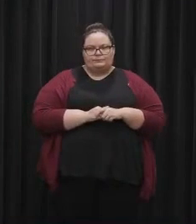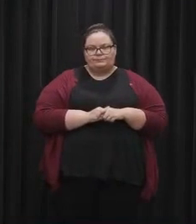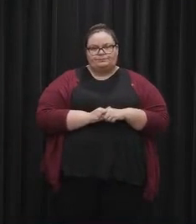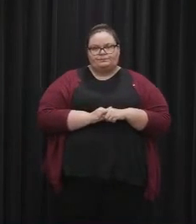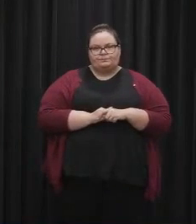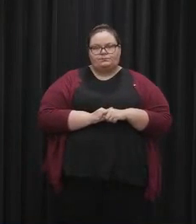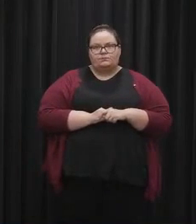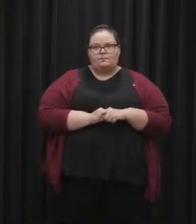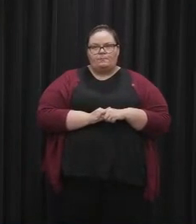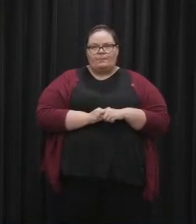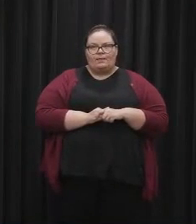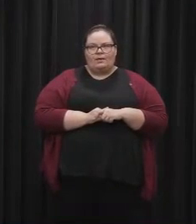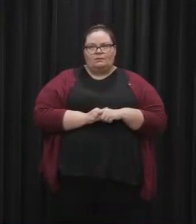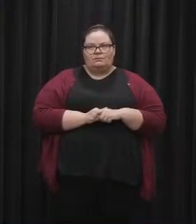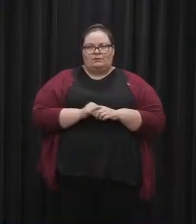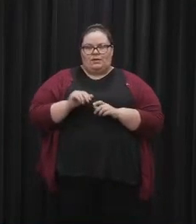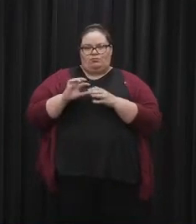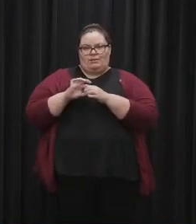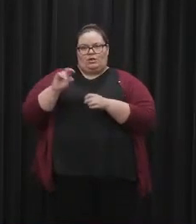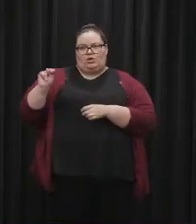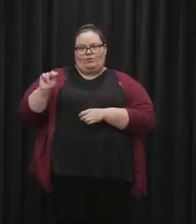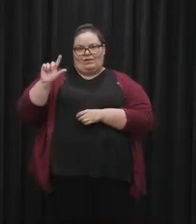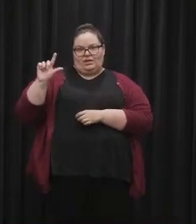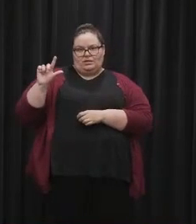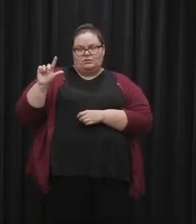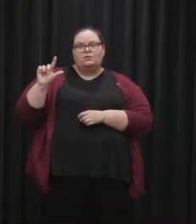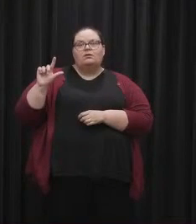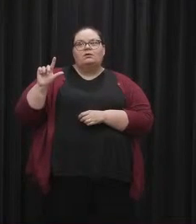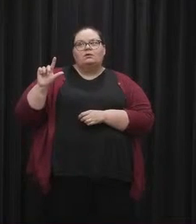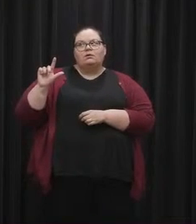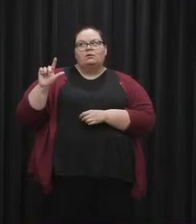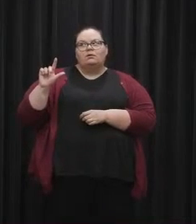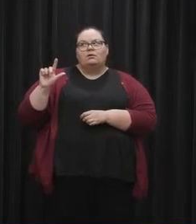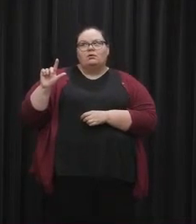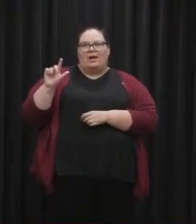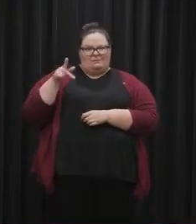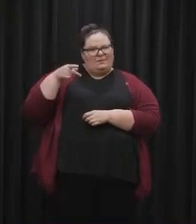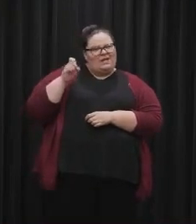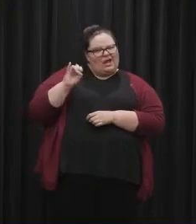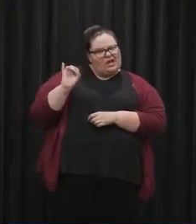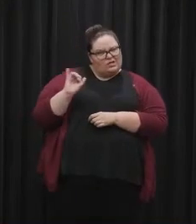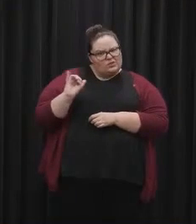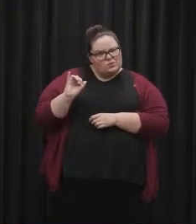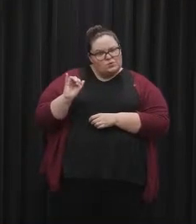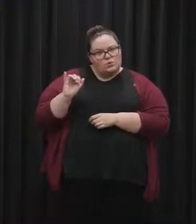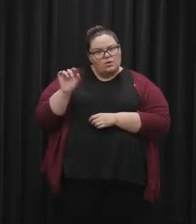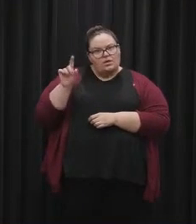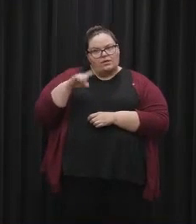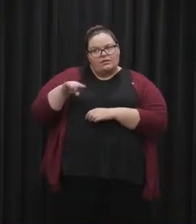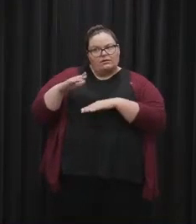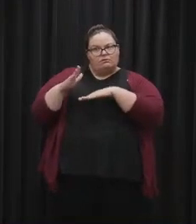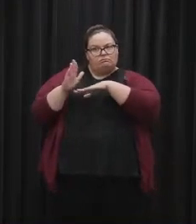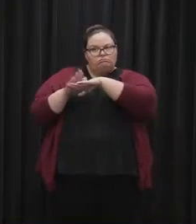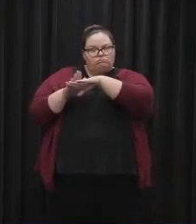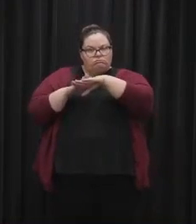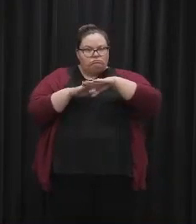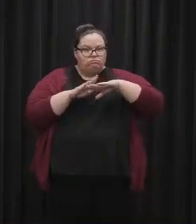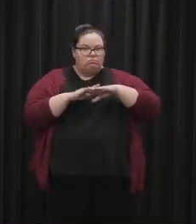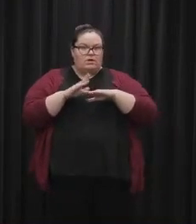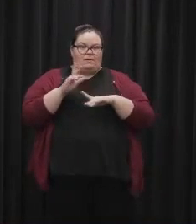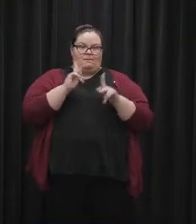Brunswick. And with respect to Newfoundland, I think, well, actually all 3 of the other provinces are advising